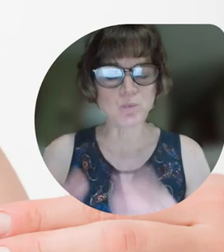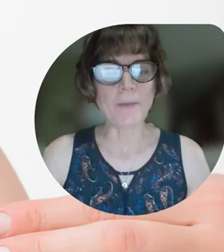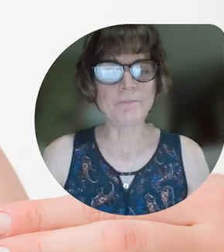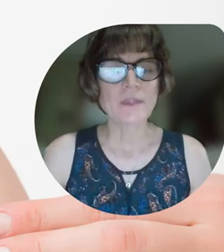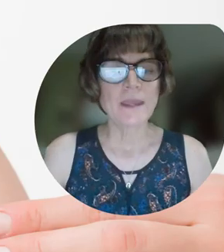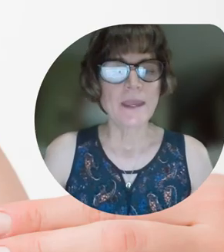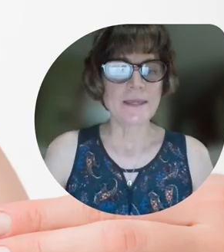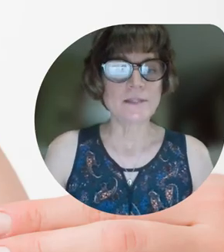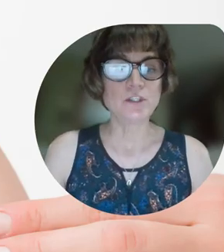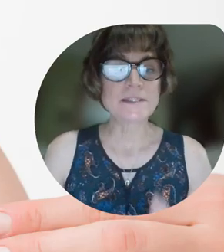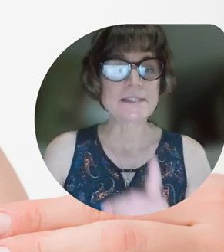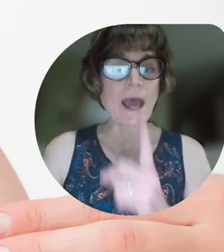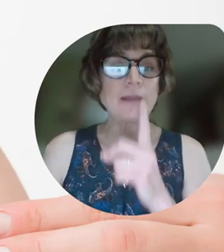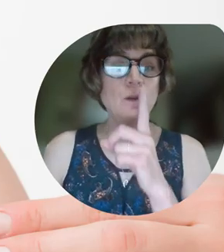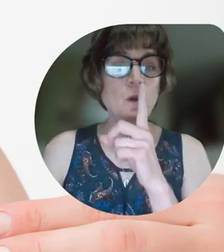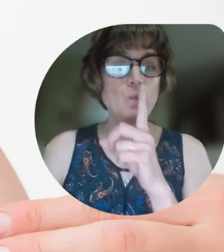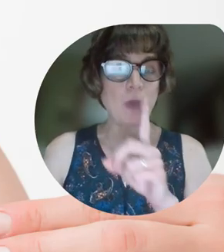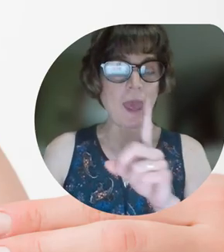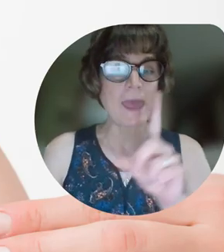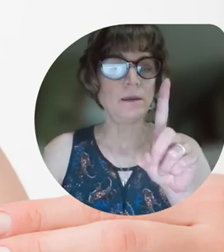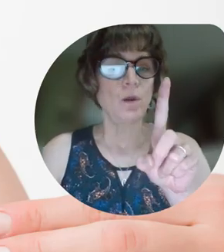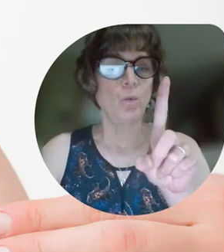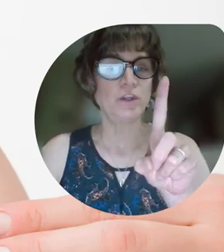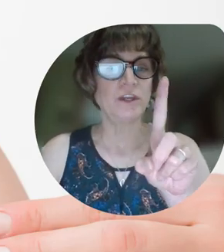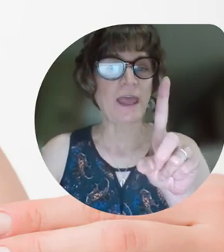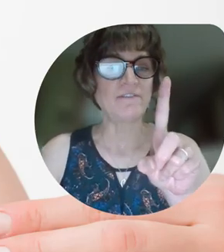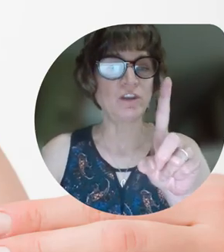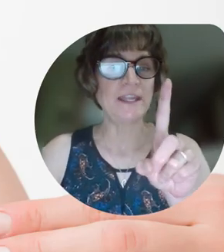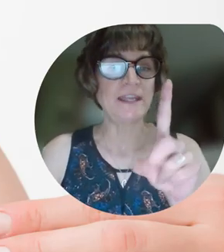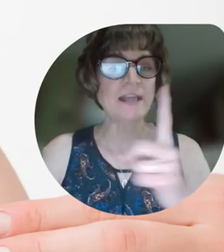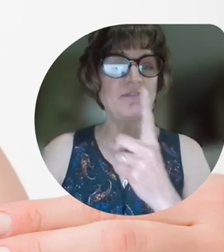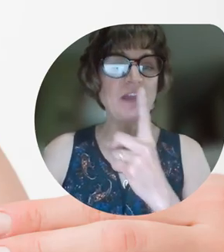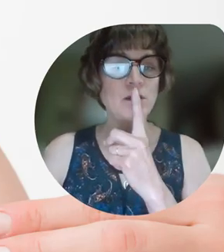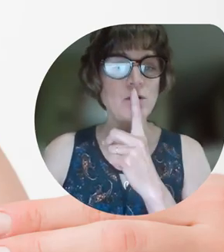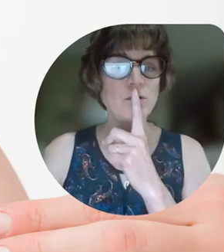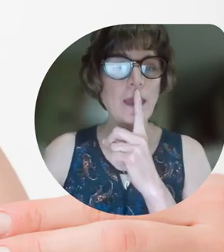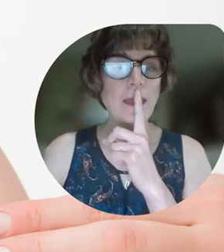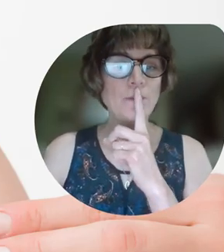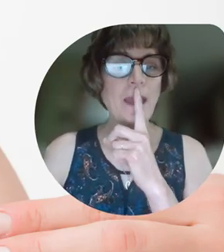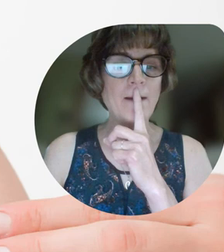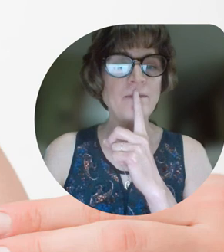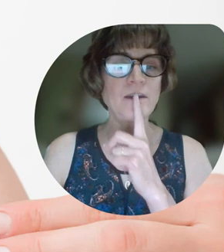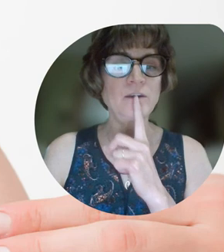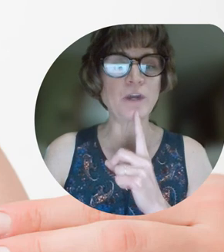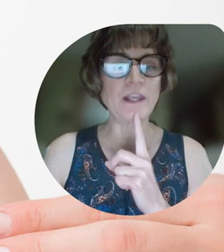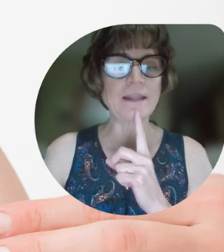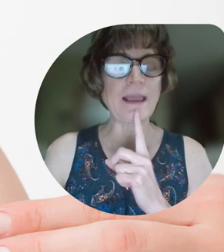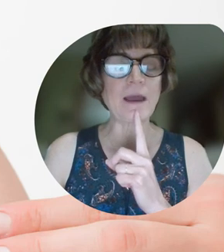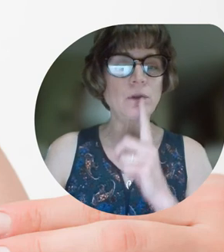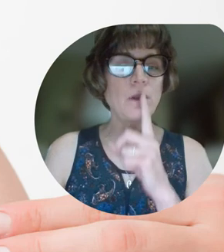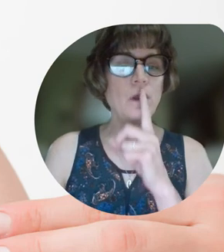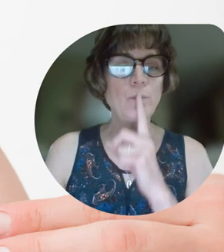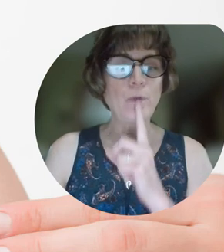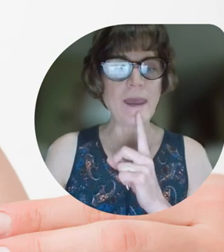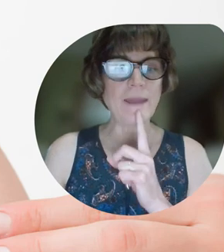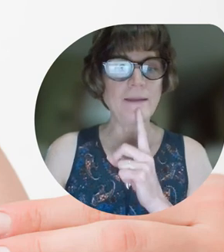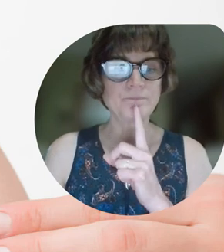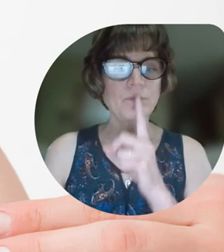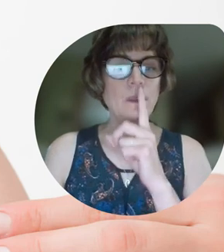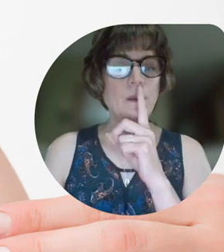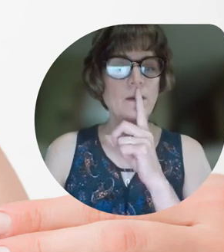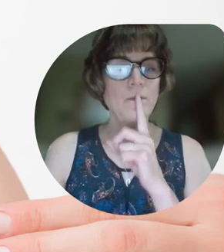first one is you can sign red, where you're going to have your index finger at your mouth and you bring it down.